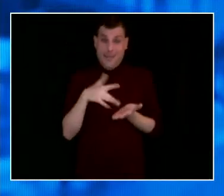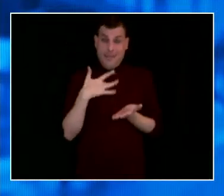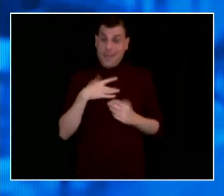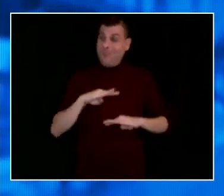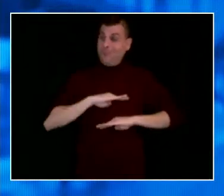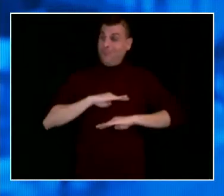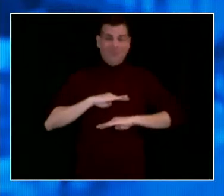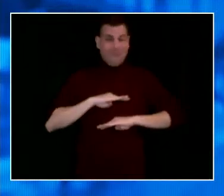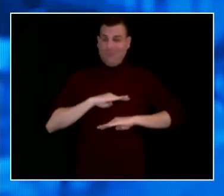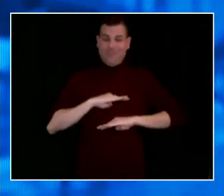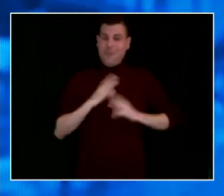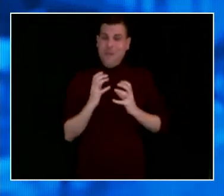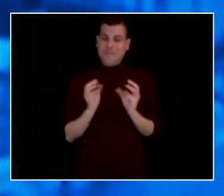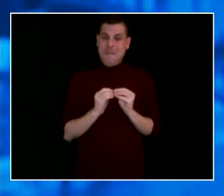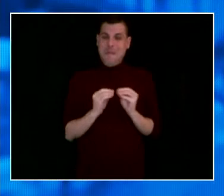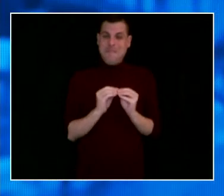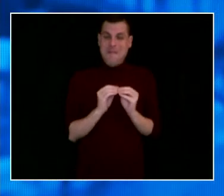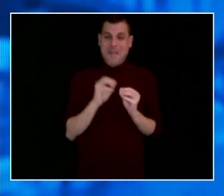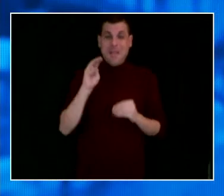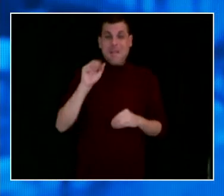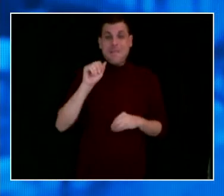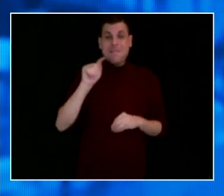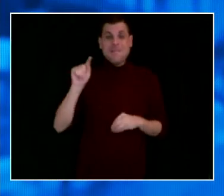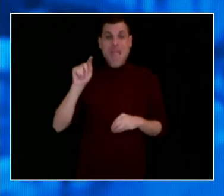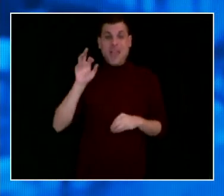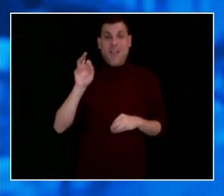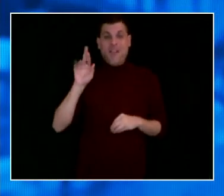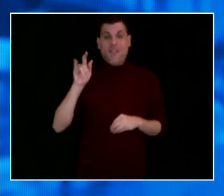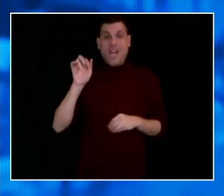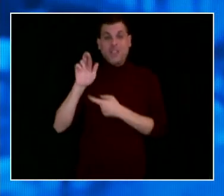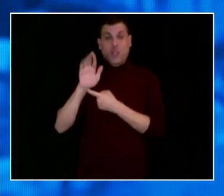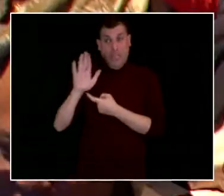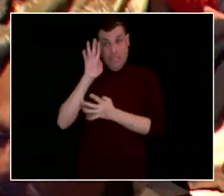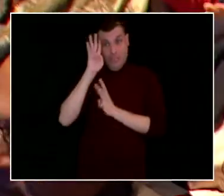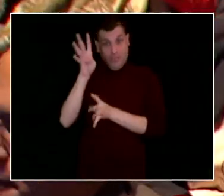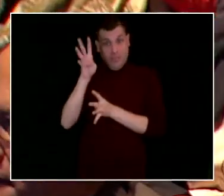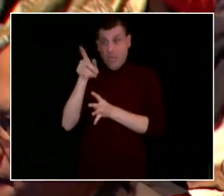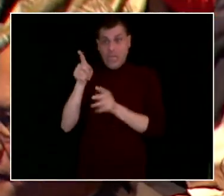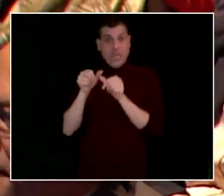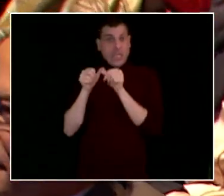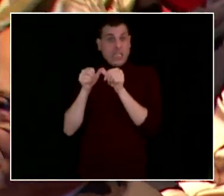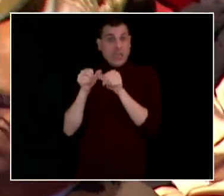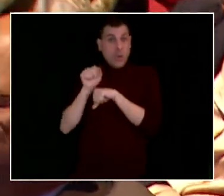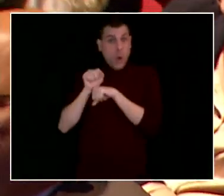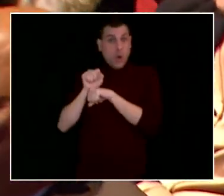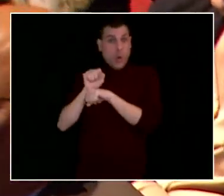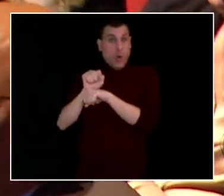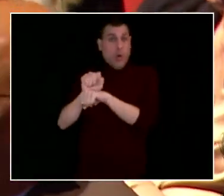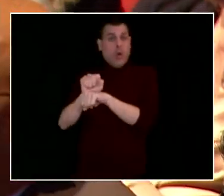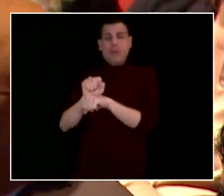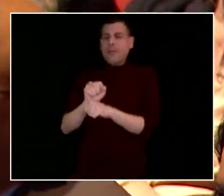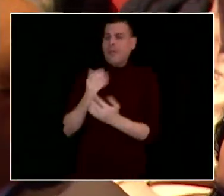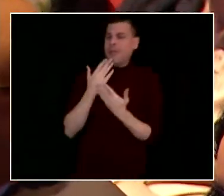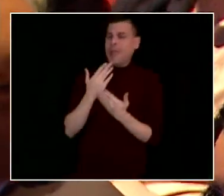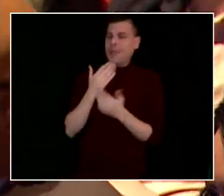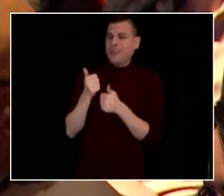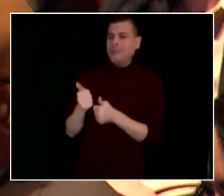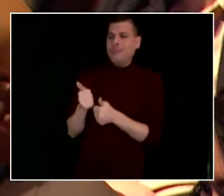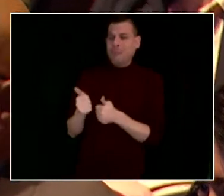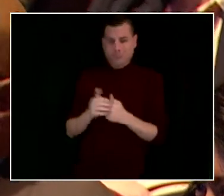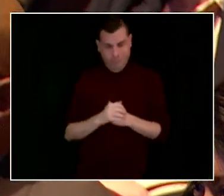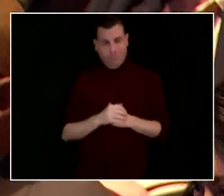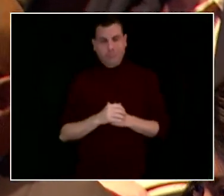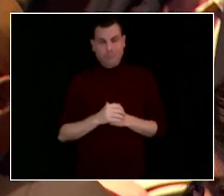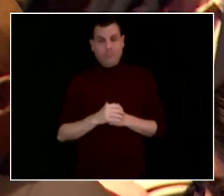our CTO, for having this vision and making it happen. Good job, Matt. This summer, in partnership with the New